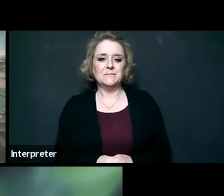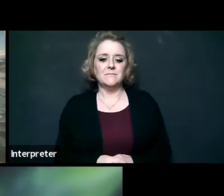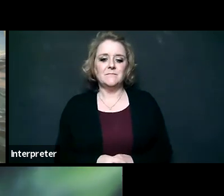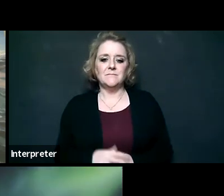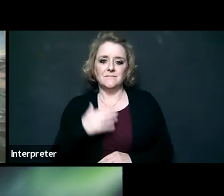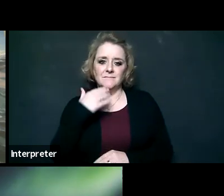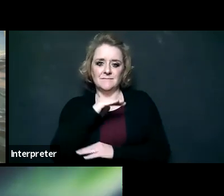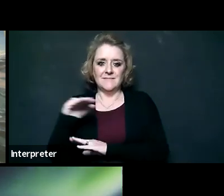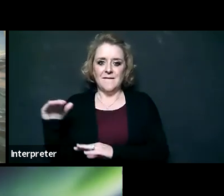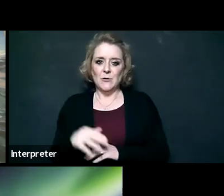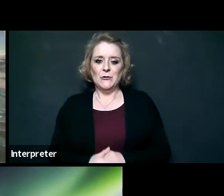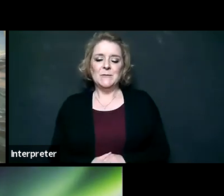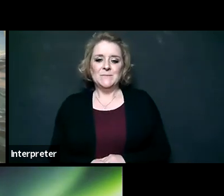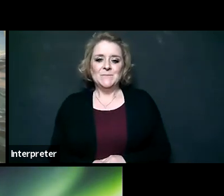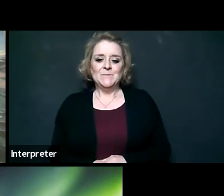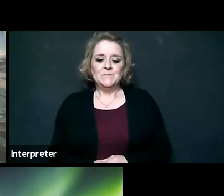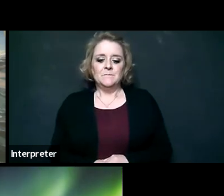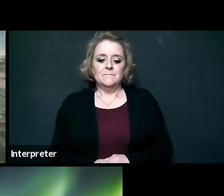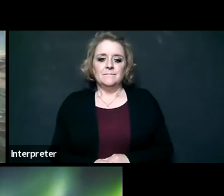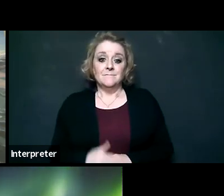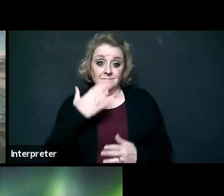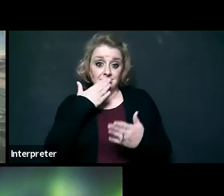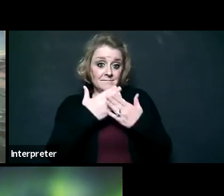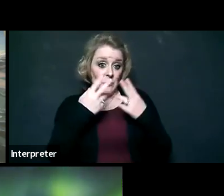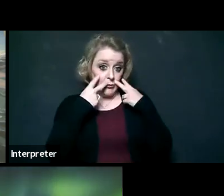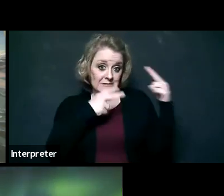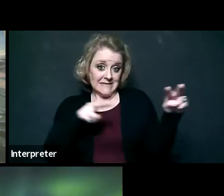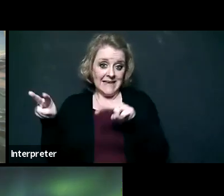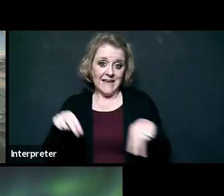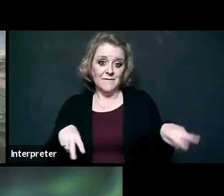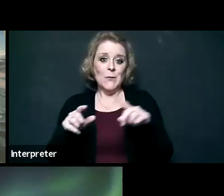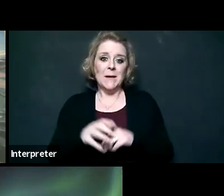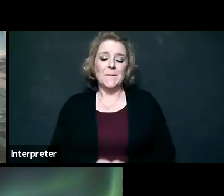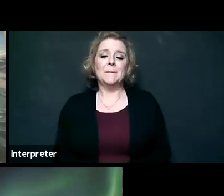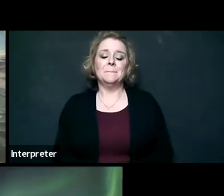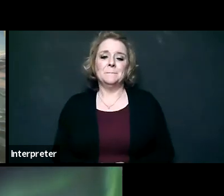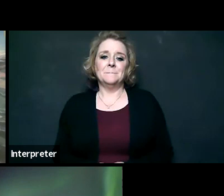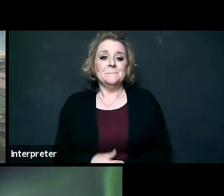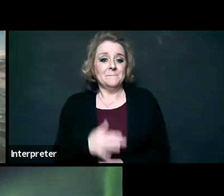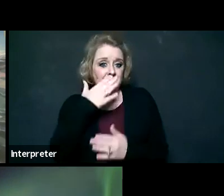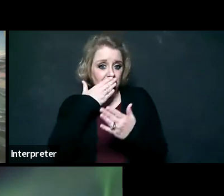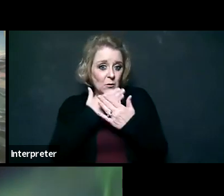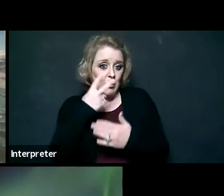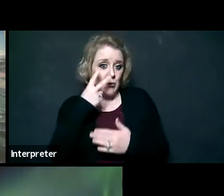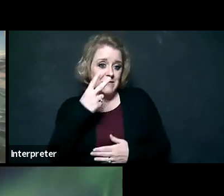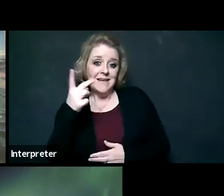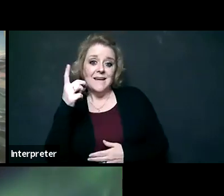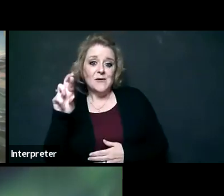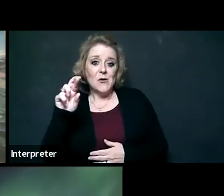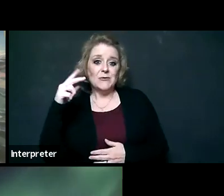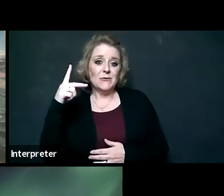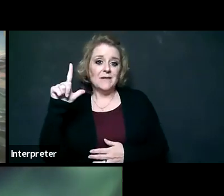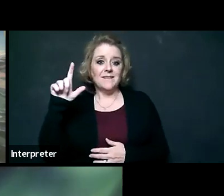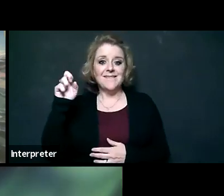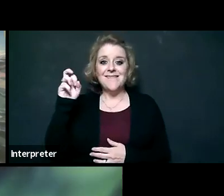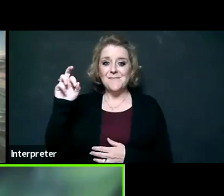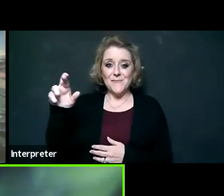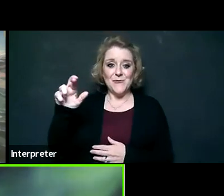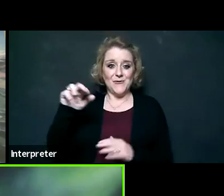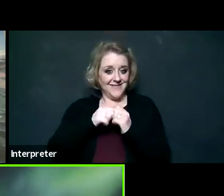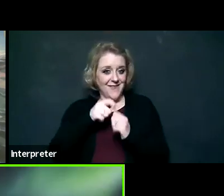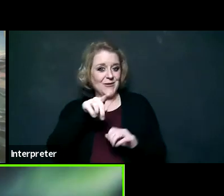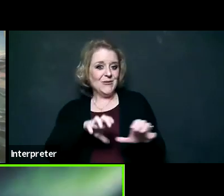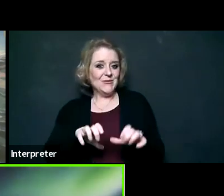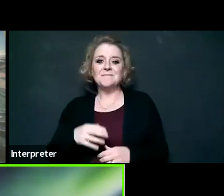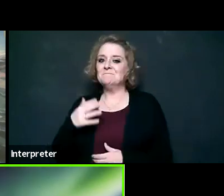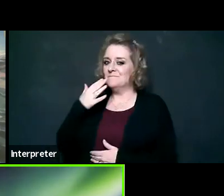Good afternoon, everybody. It's good to see everyone. And it's good to see Dr. Klepper. How you doing? I'm well,